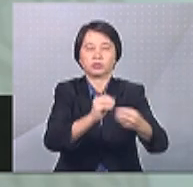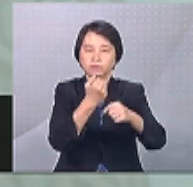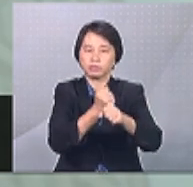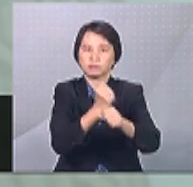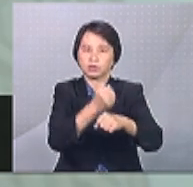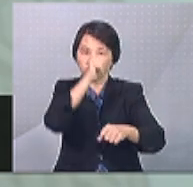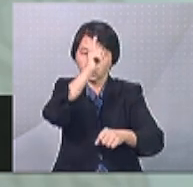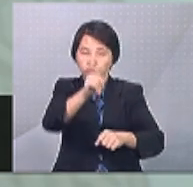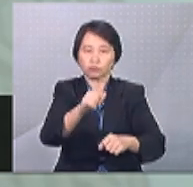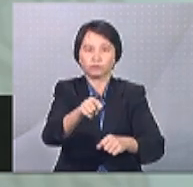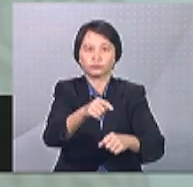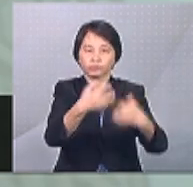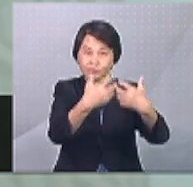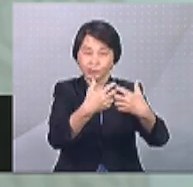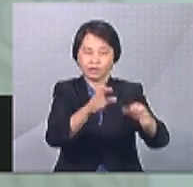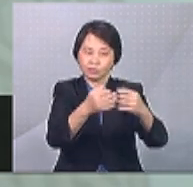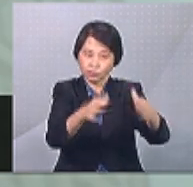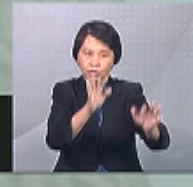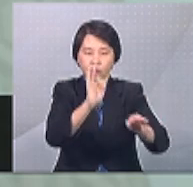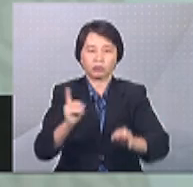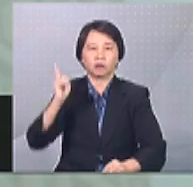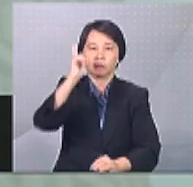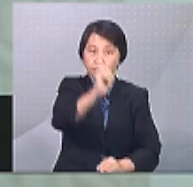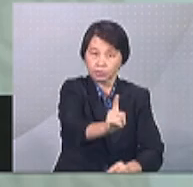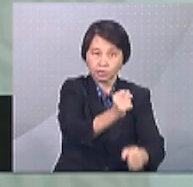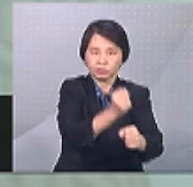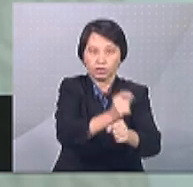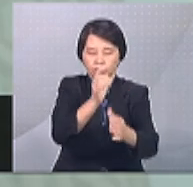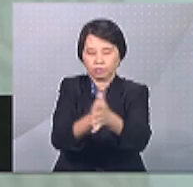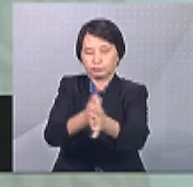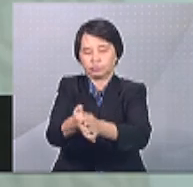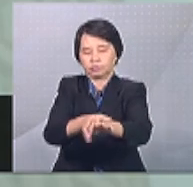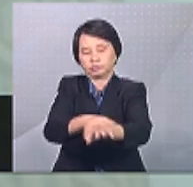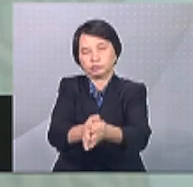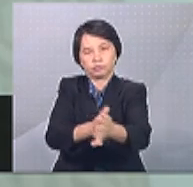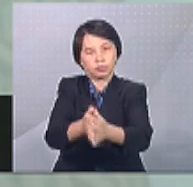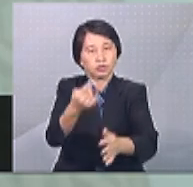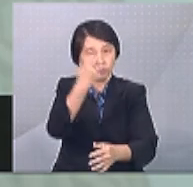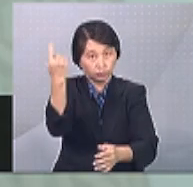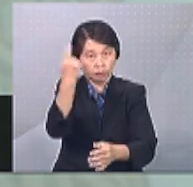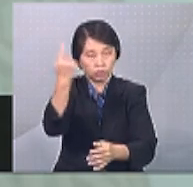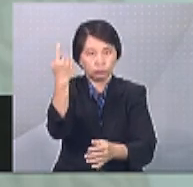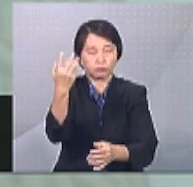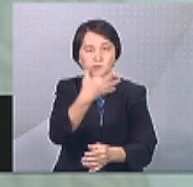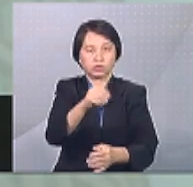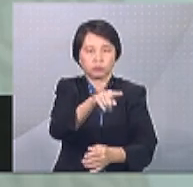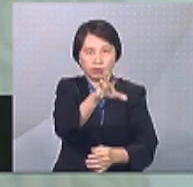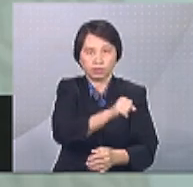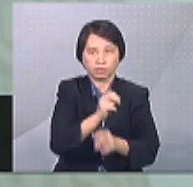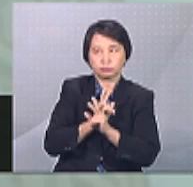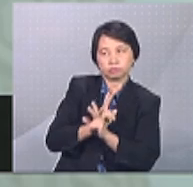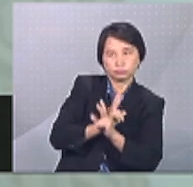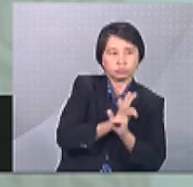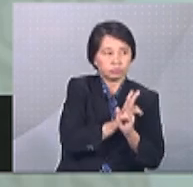that, you know, in terms of when they come in, there's actually they wash their hands frequently, as well as they take precaution in